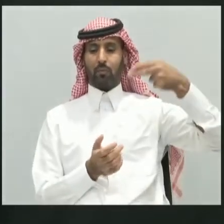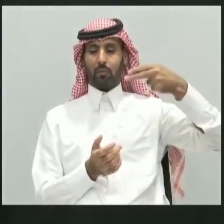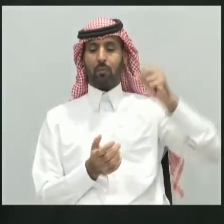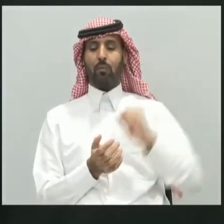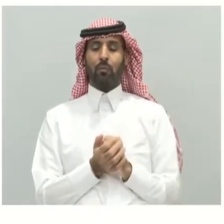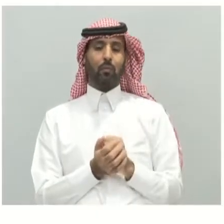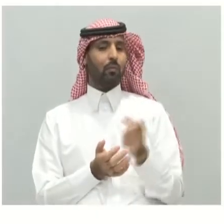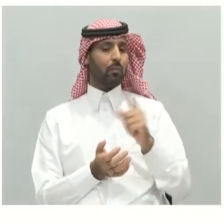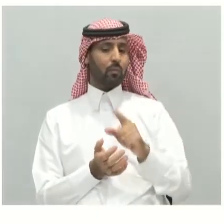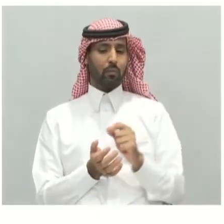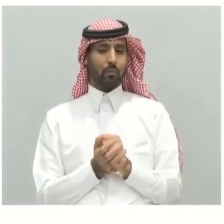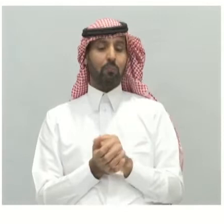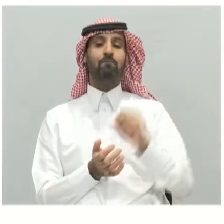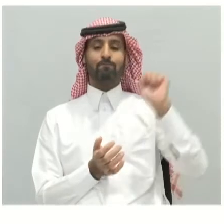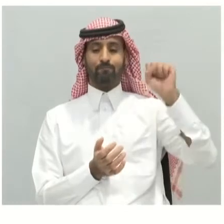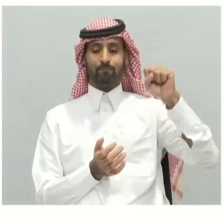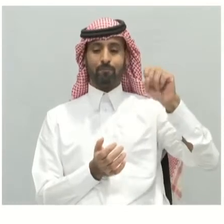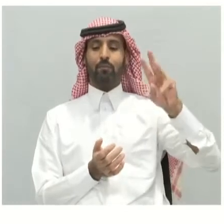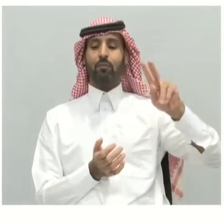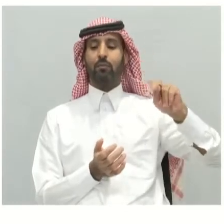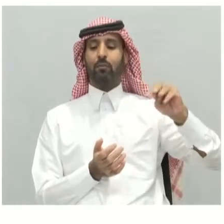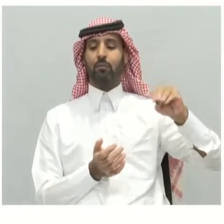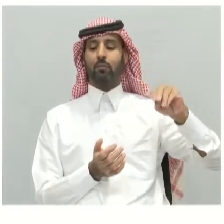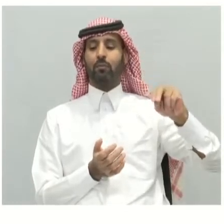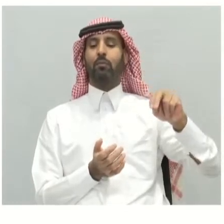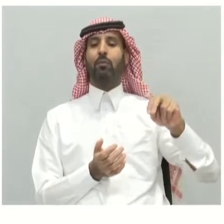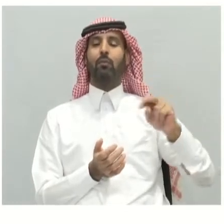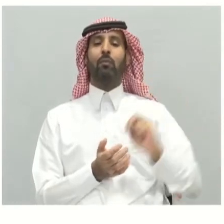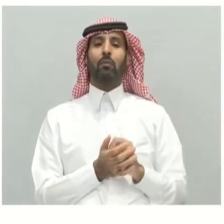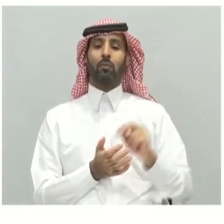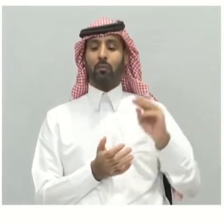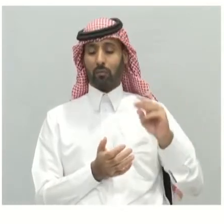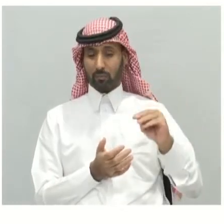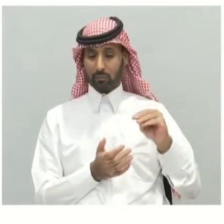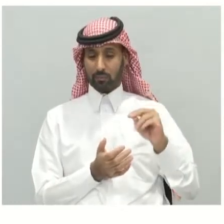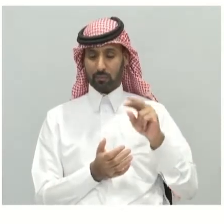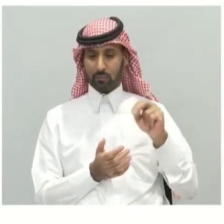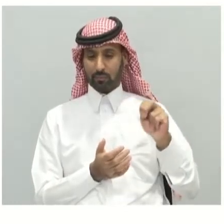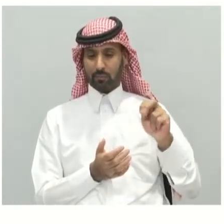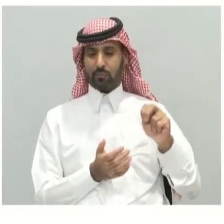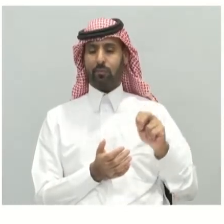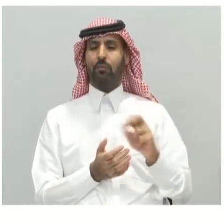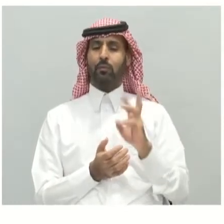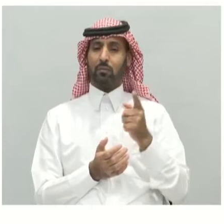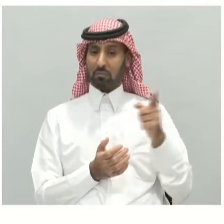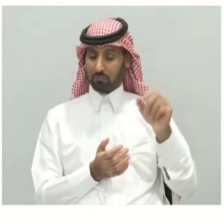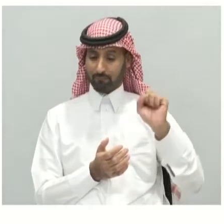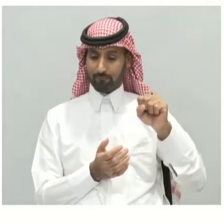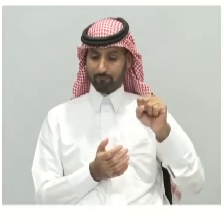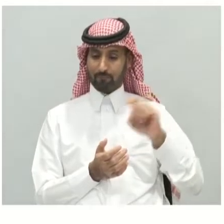another type, which is the yes-no questions. The answers will be yes or no. We started with